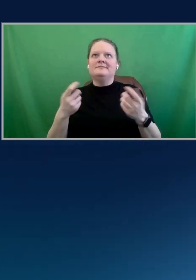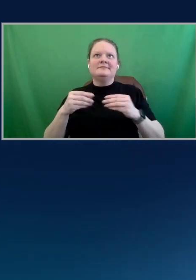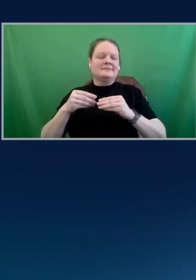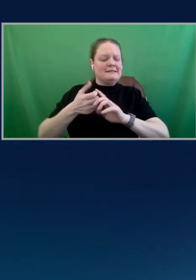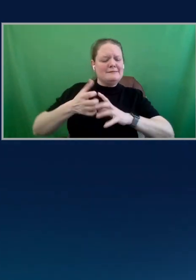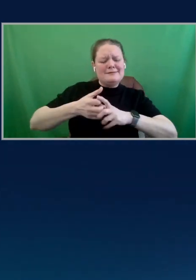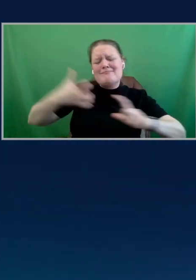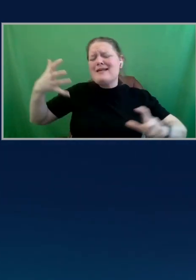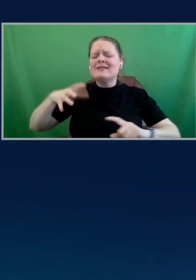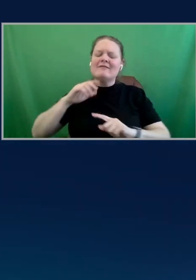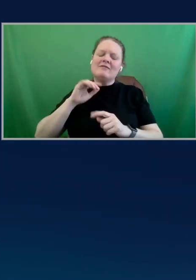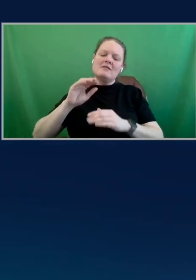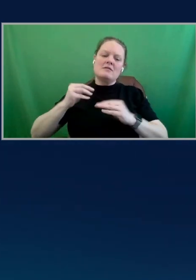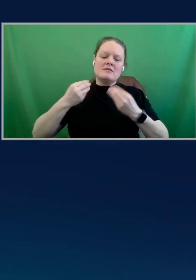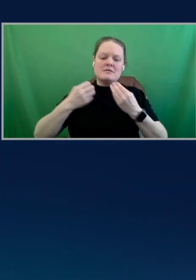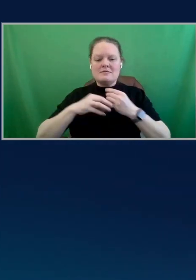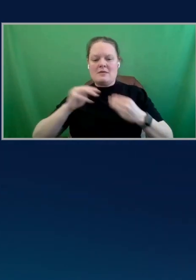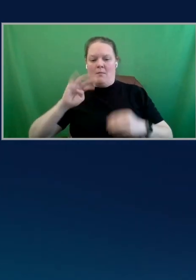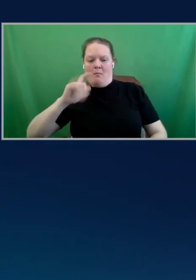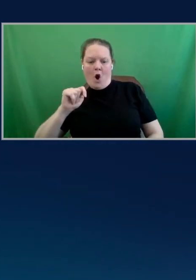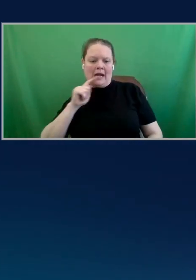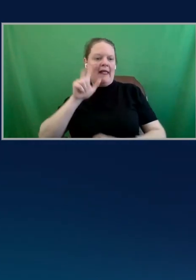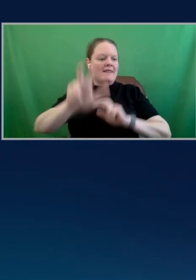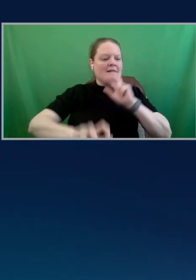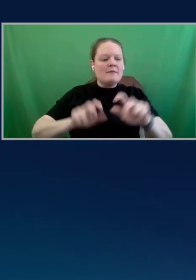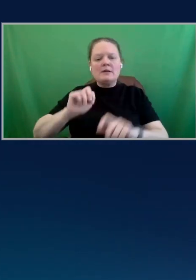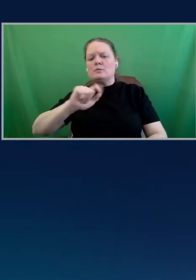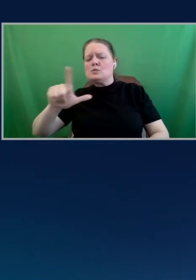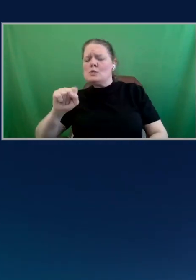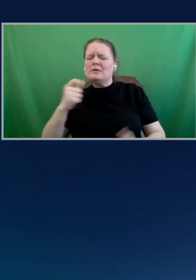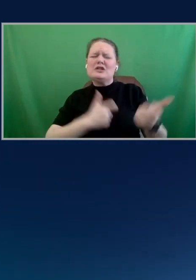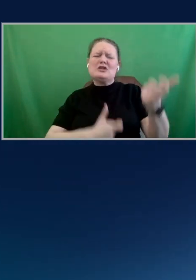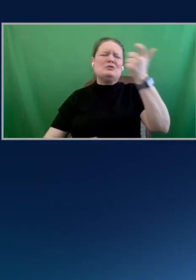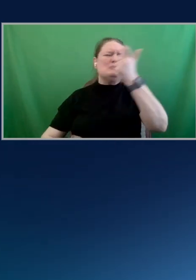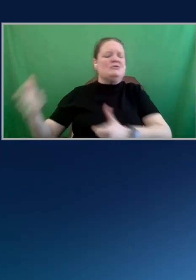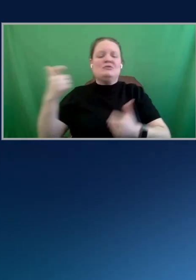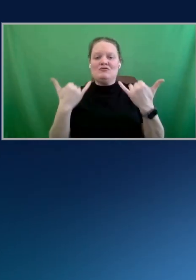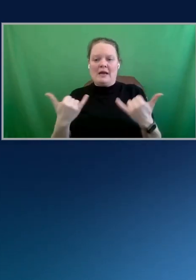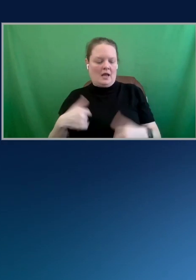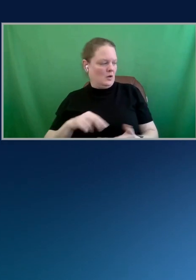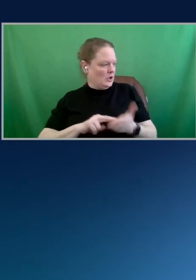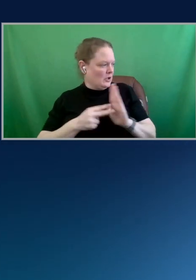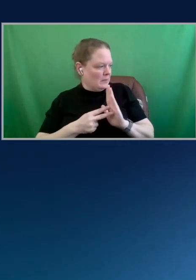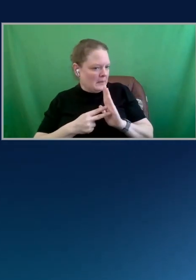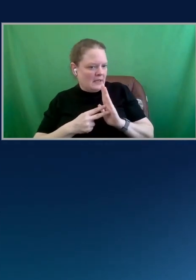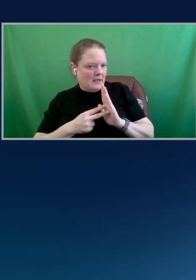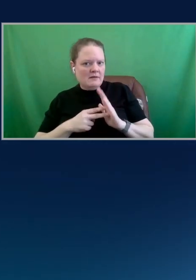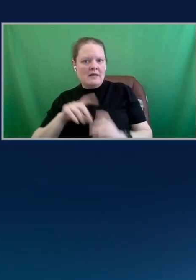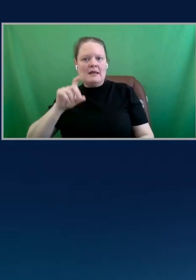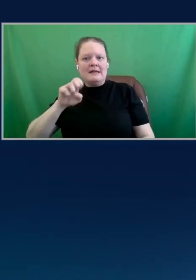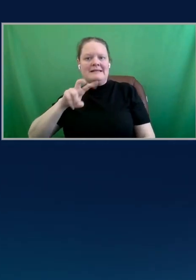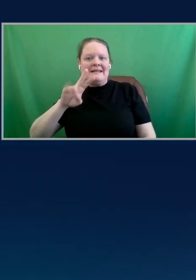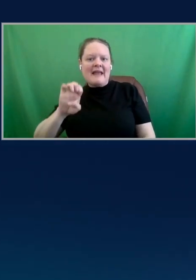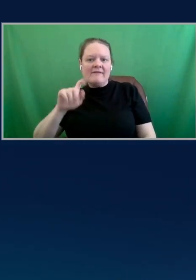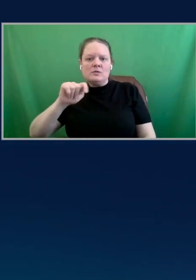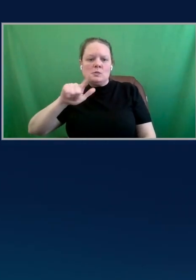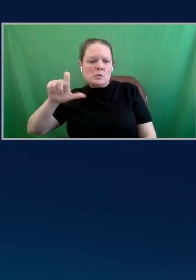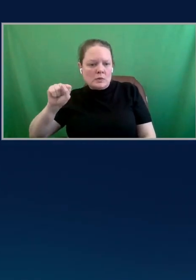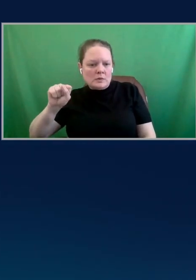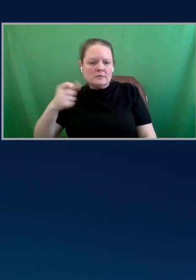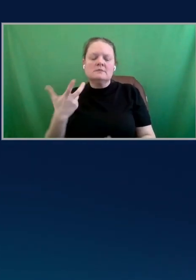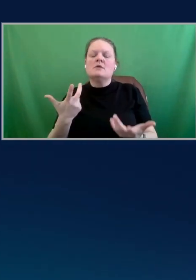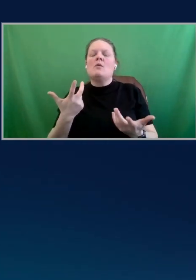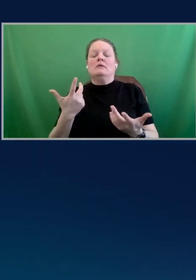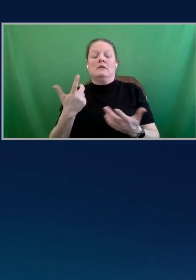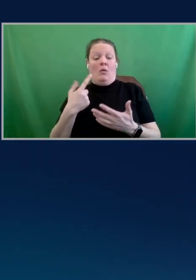tools and investment in tools right now is gigantic. So the amount of You mean dev tools, right? dev tools for sure. And so I think that's what we're